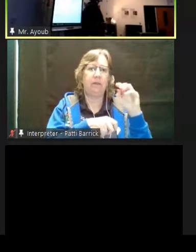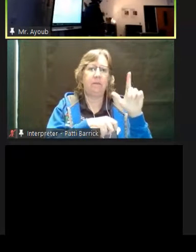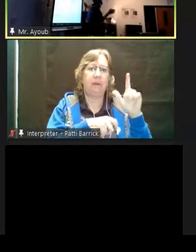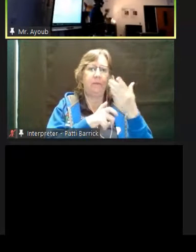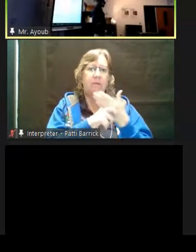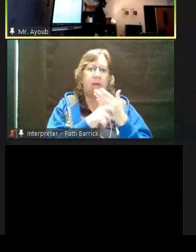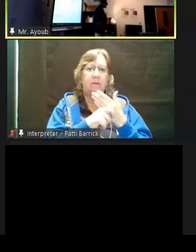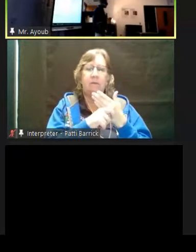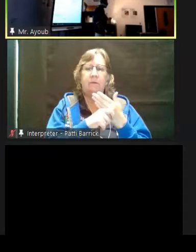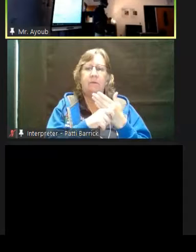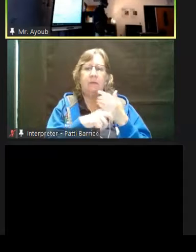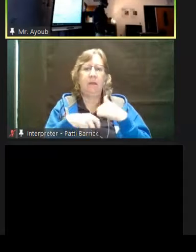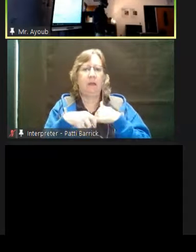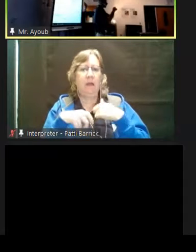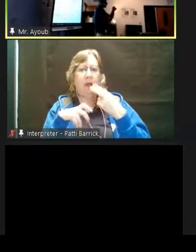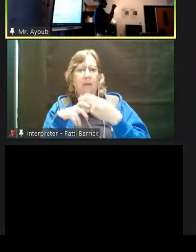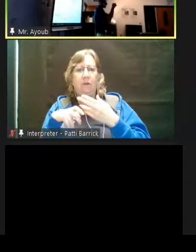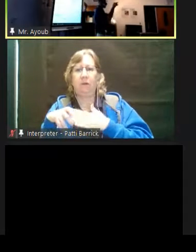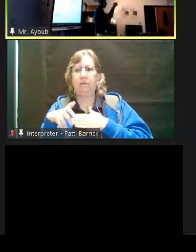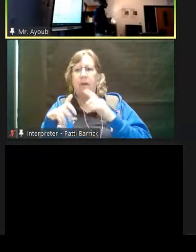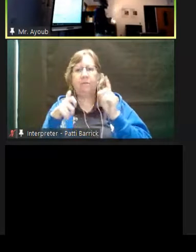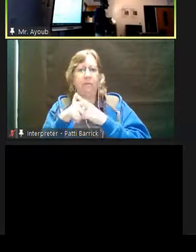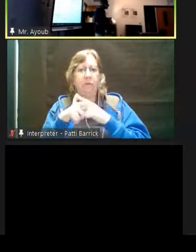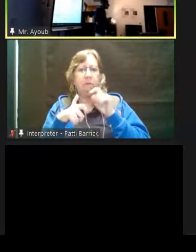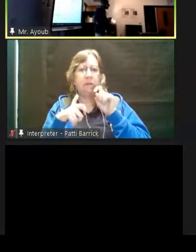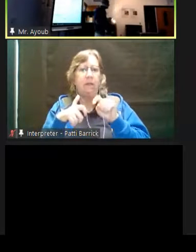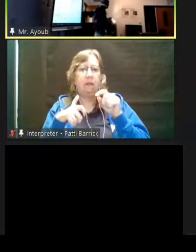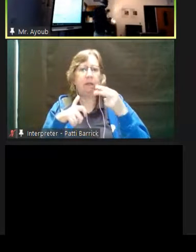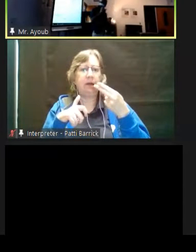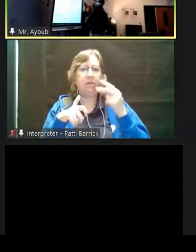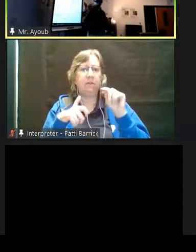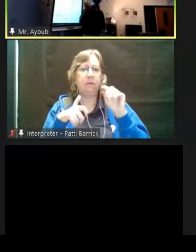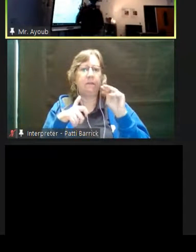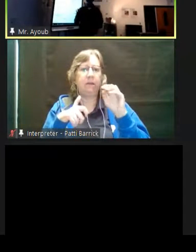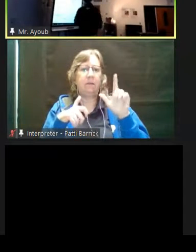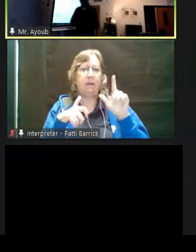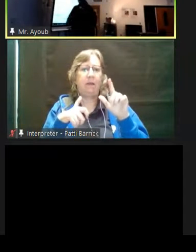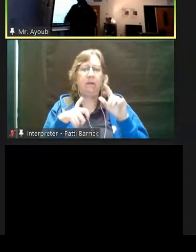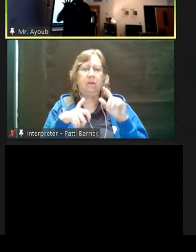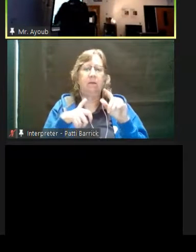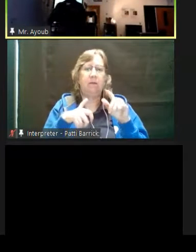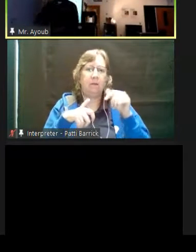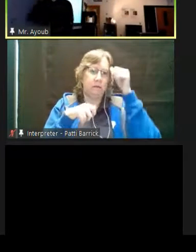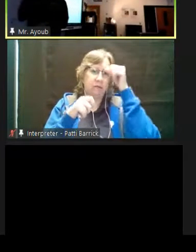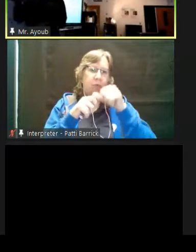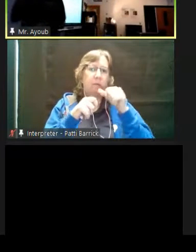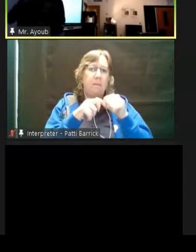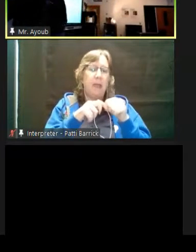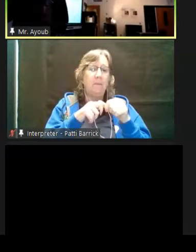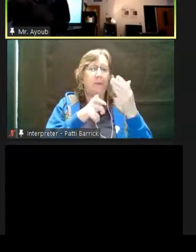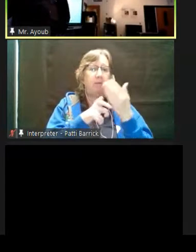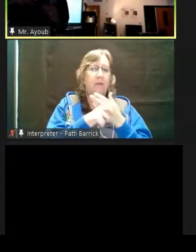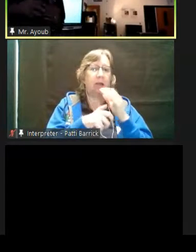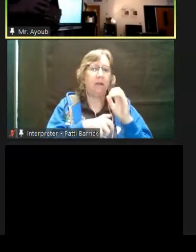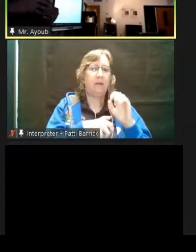So whatever you want, like I call mine first .html. So you want the file extension. Remember, file extensions